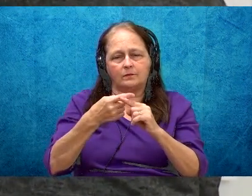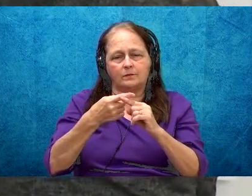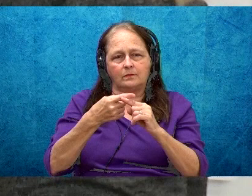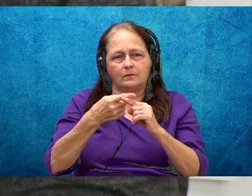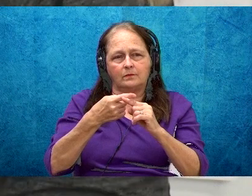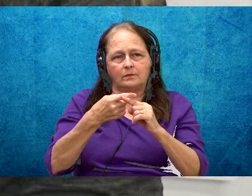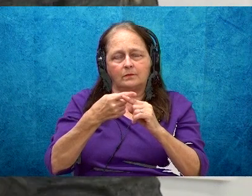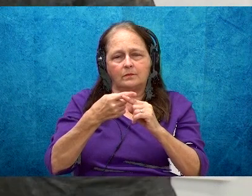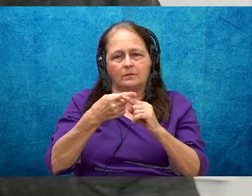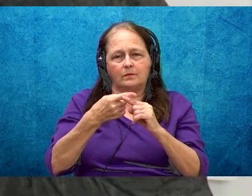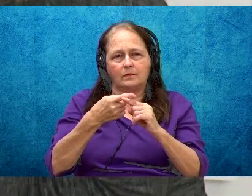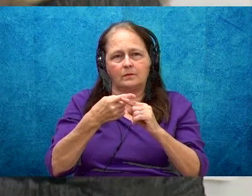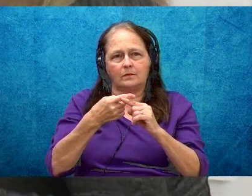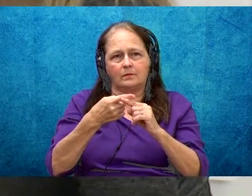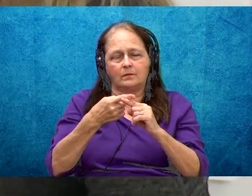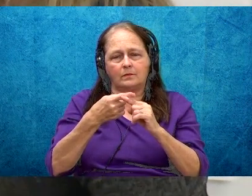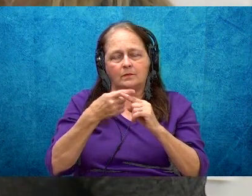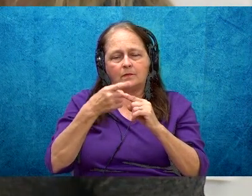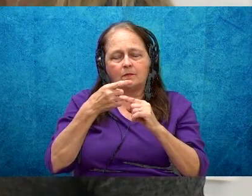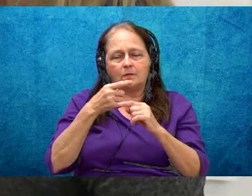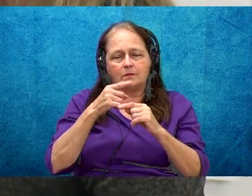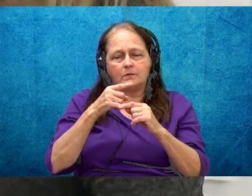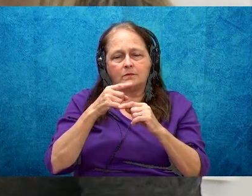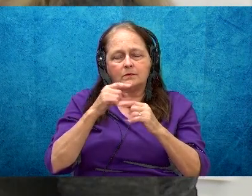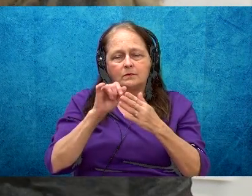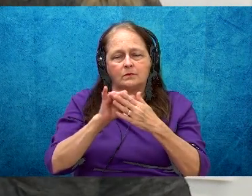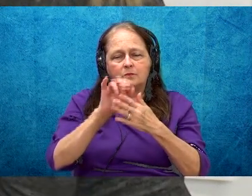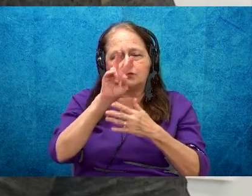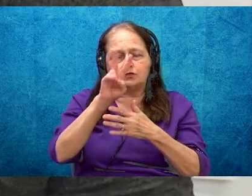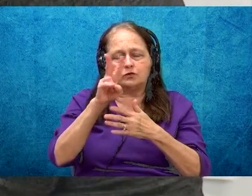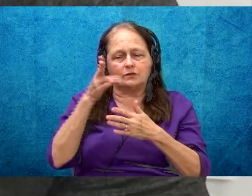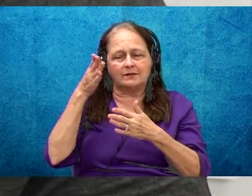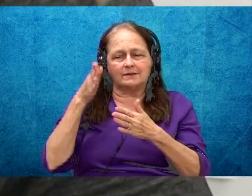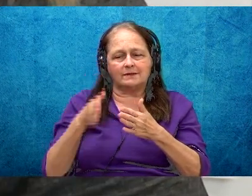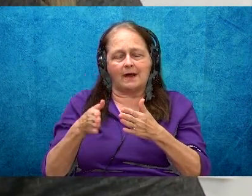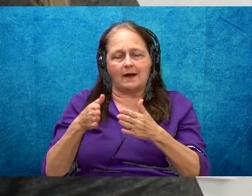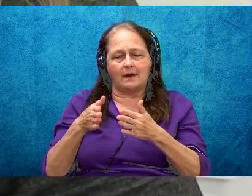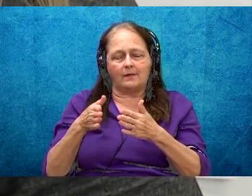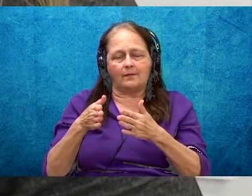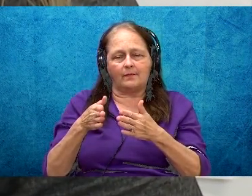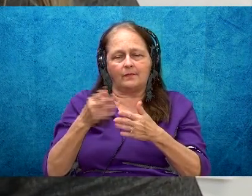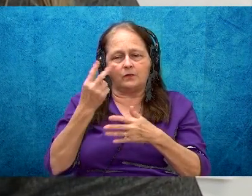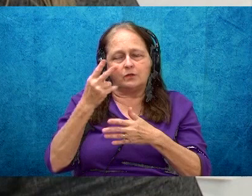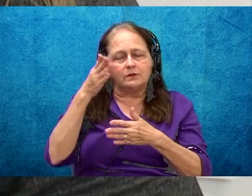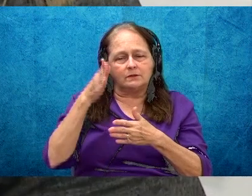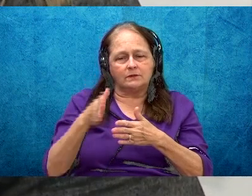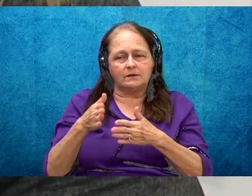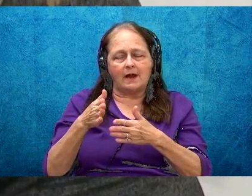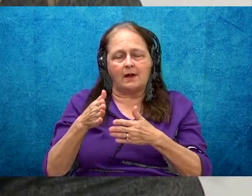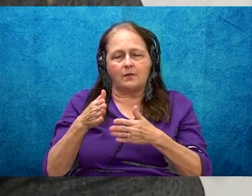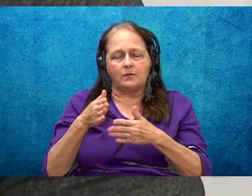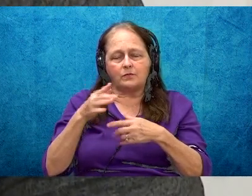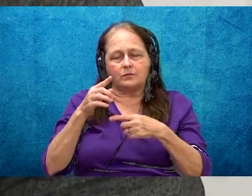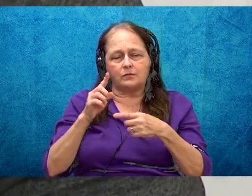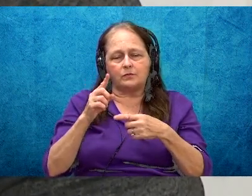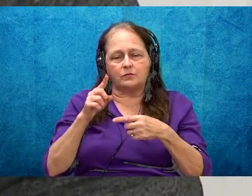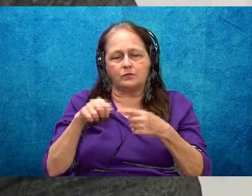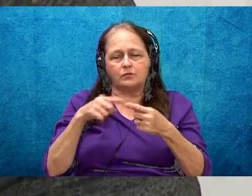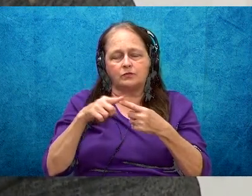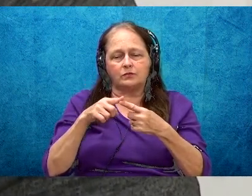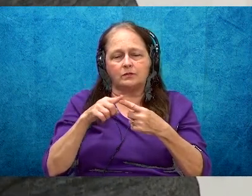inches squared. Okay, the next thing is the 2 side pieces. The 2 side pieces are going to